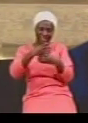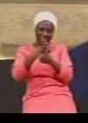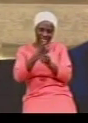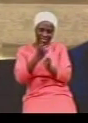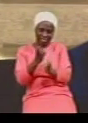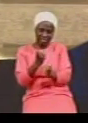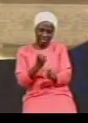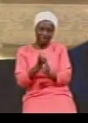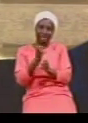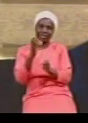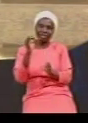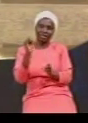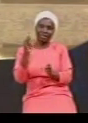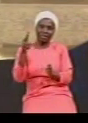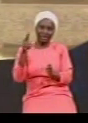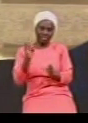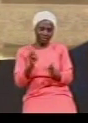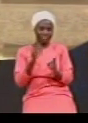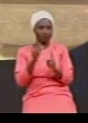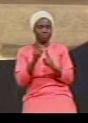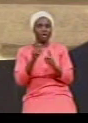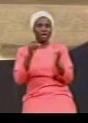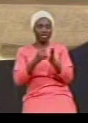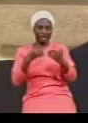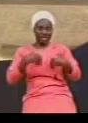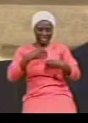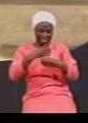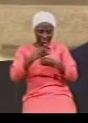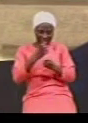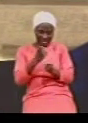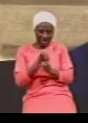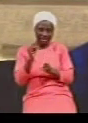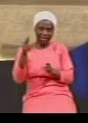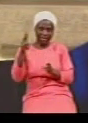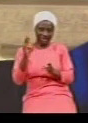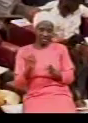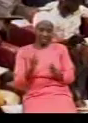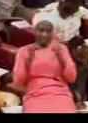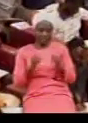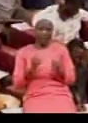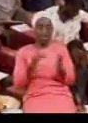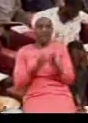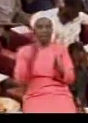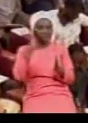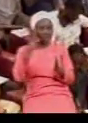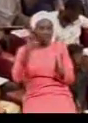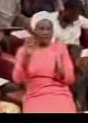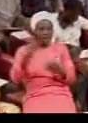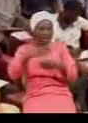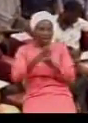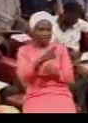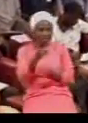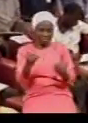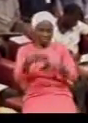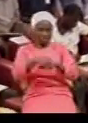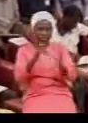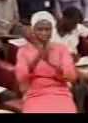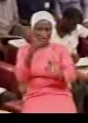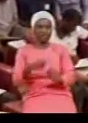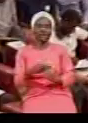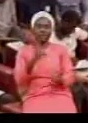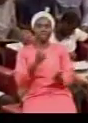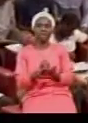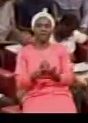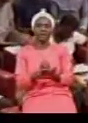It has creative power. It will recreate you tonight in Jesus' name. Be strong. I am